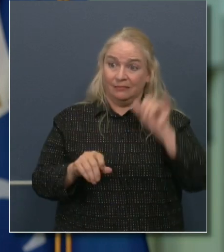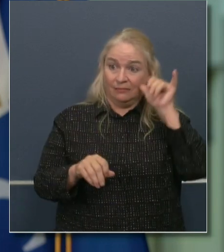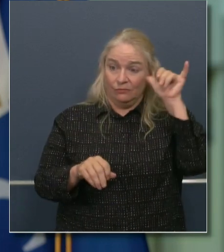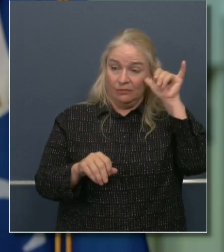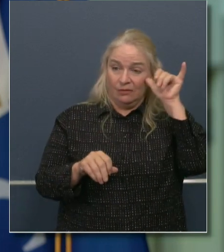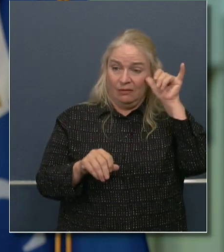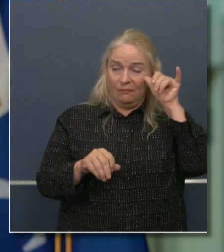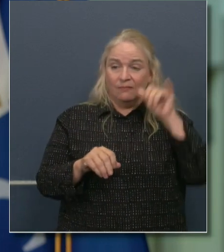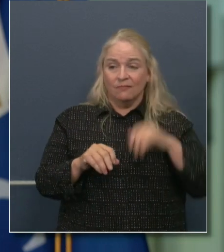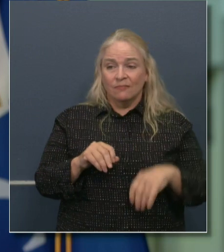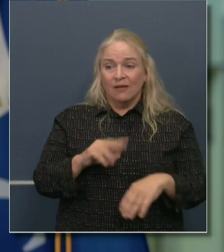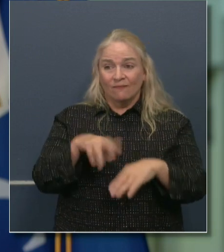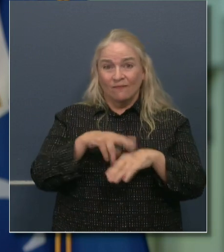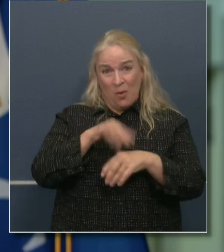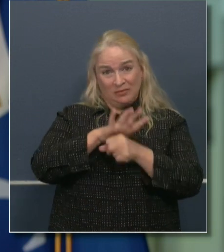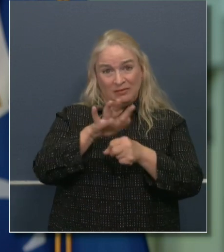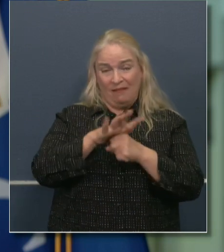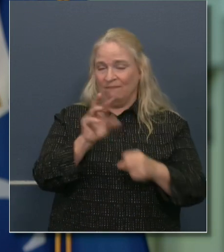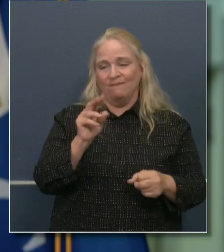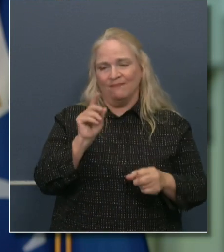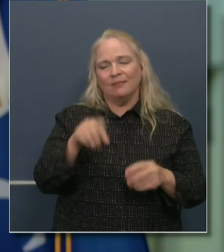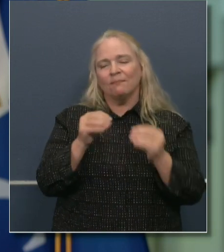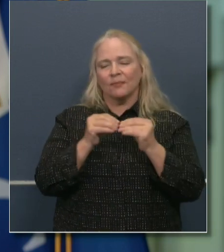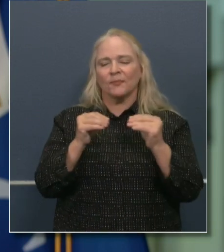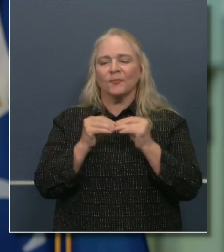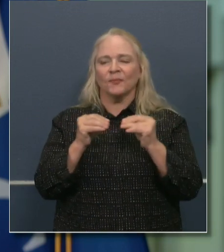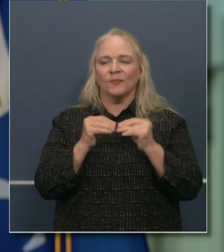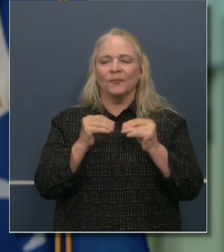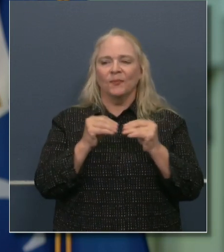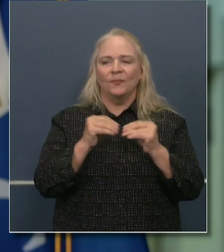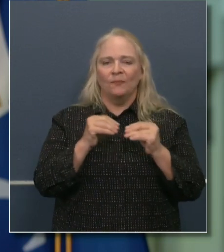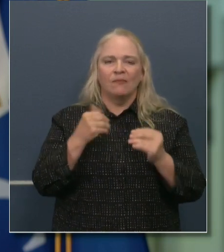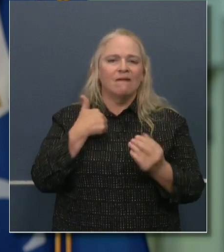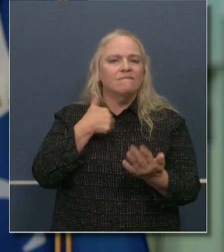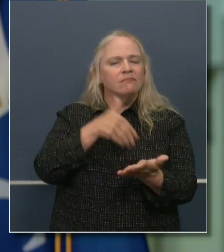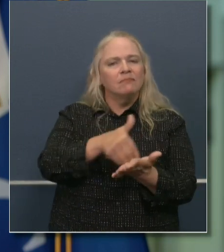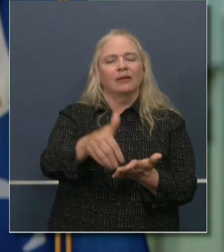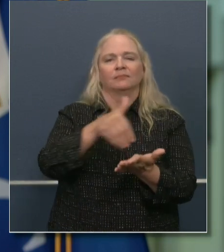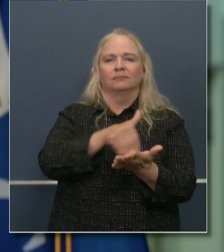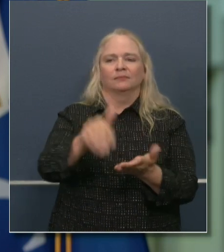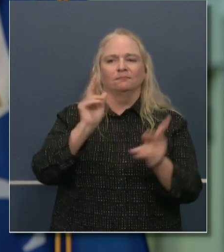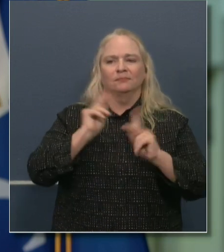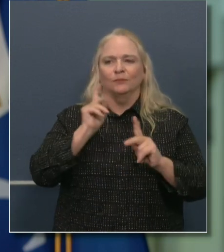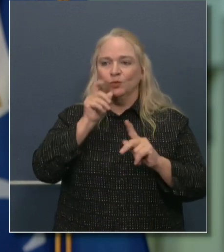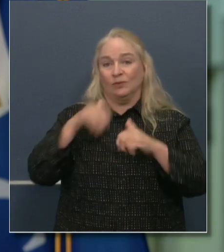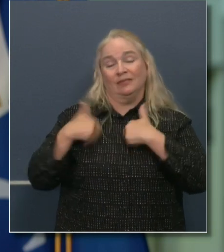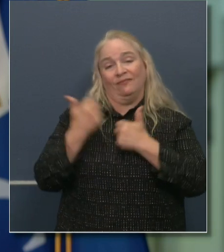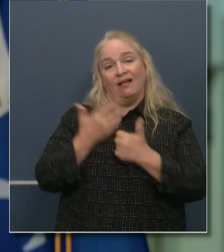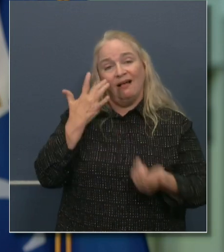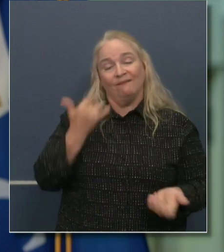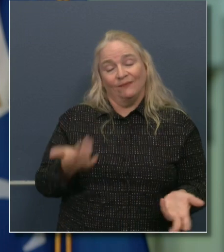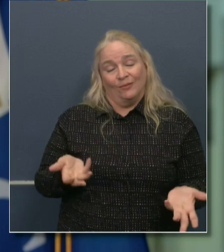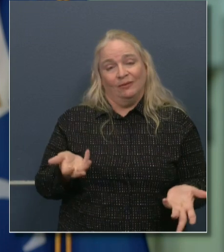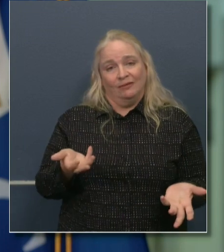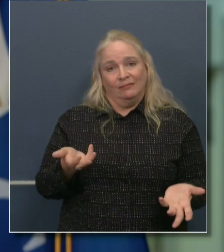the needs of a population as large as ours, including this individual that you